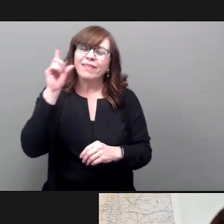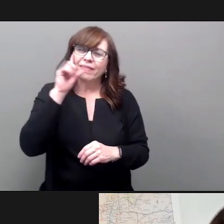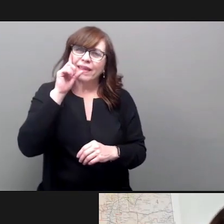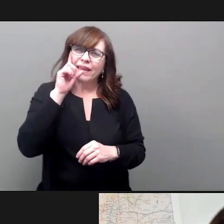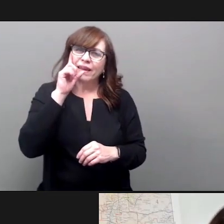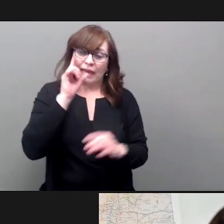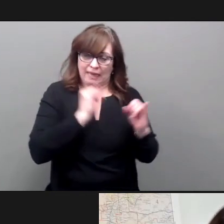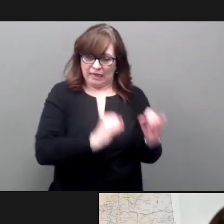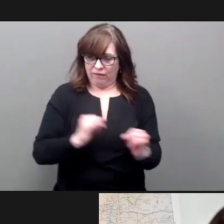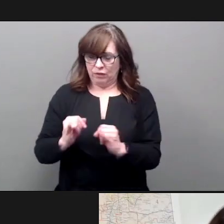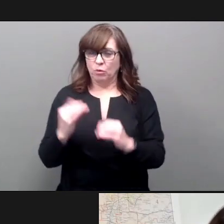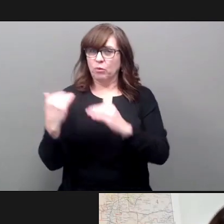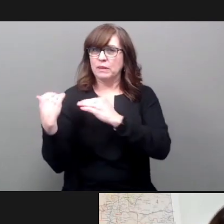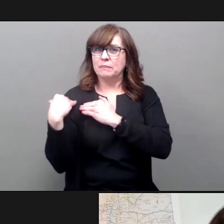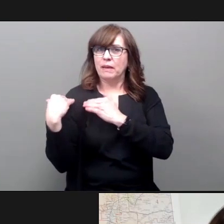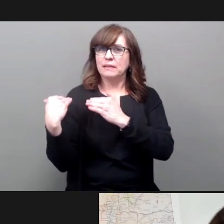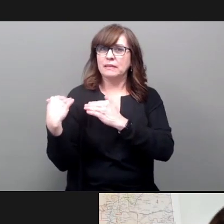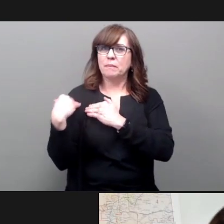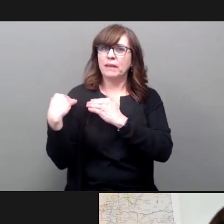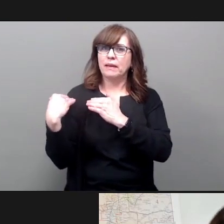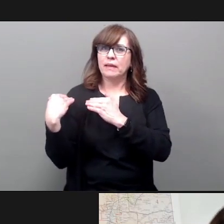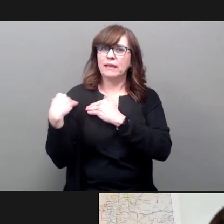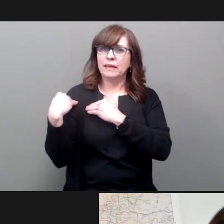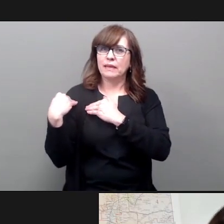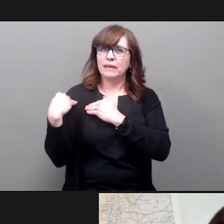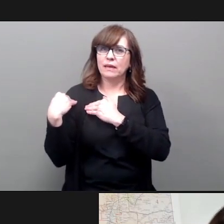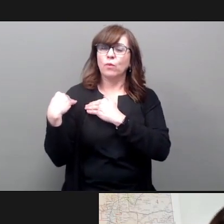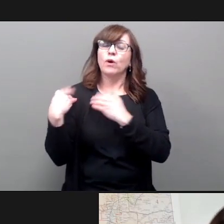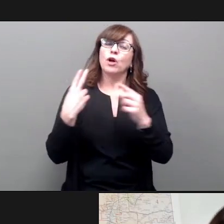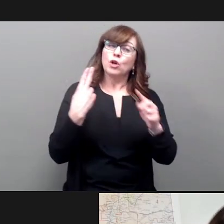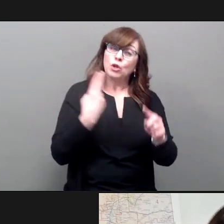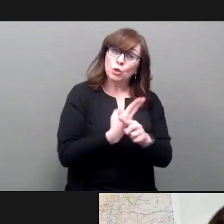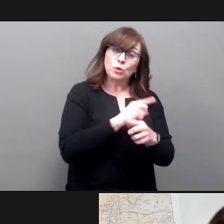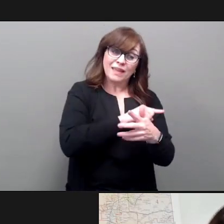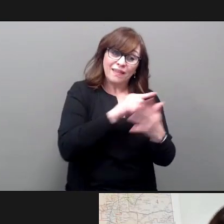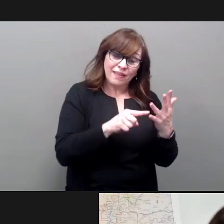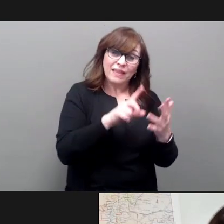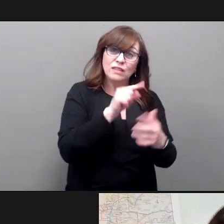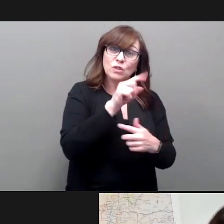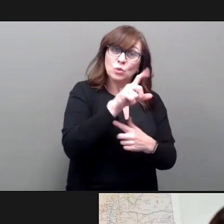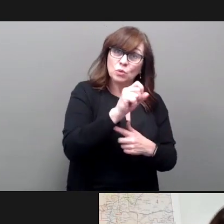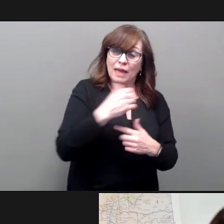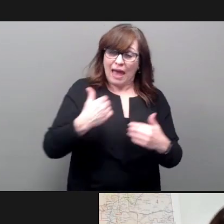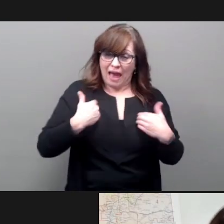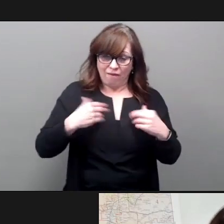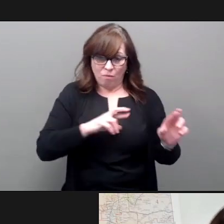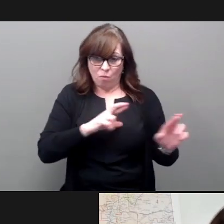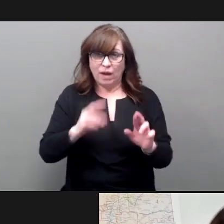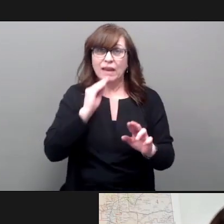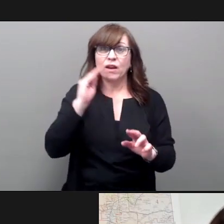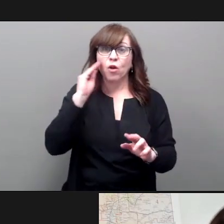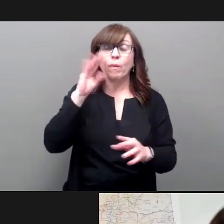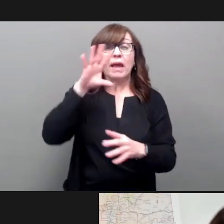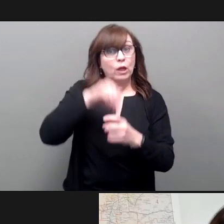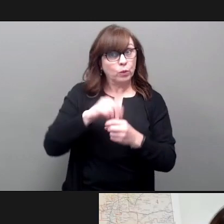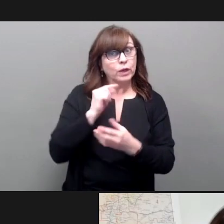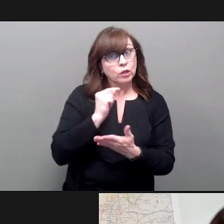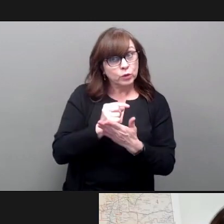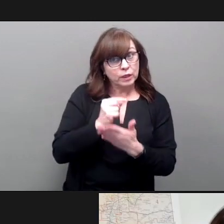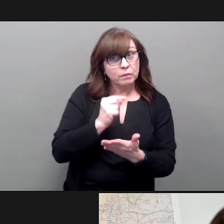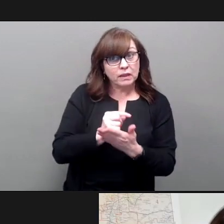individual responsibility, bringing those tools home, including treatments, are the